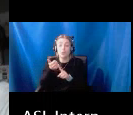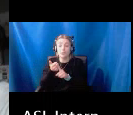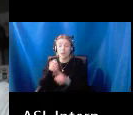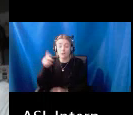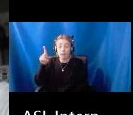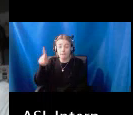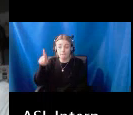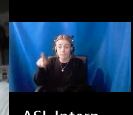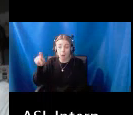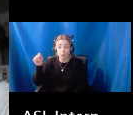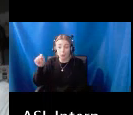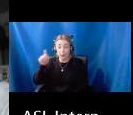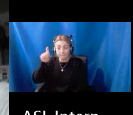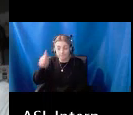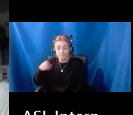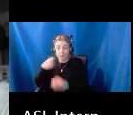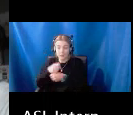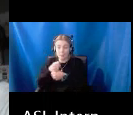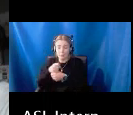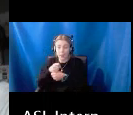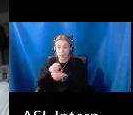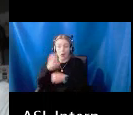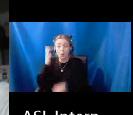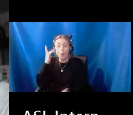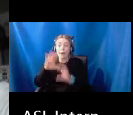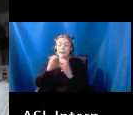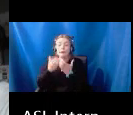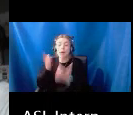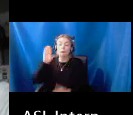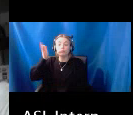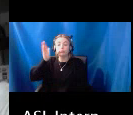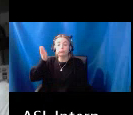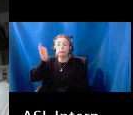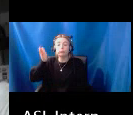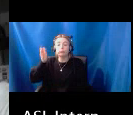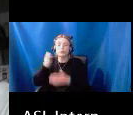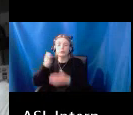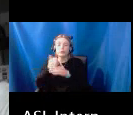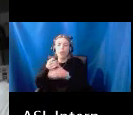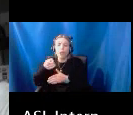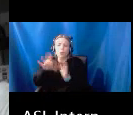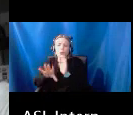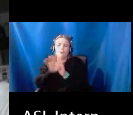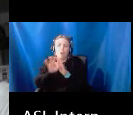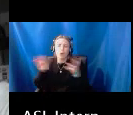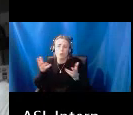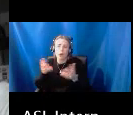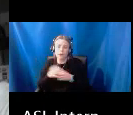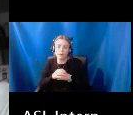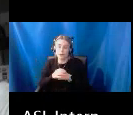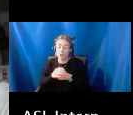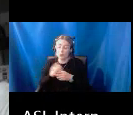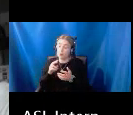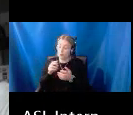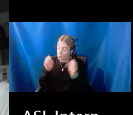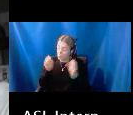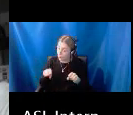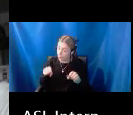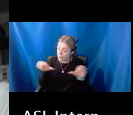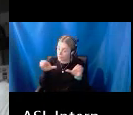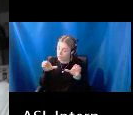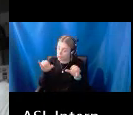with us about what you found. Okay. So we have to get a lot of stuff done, and we can do it. We